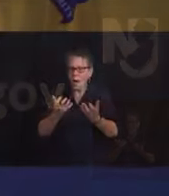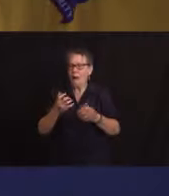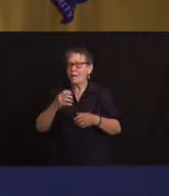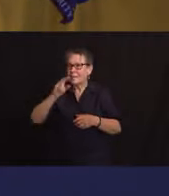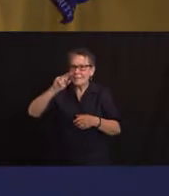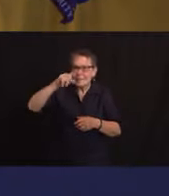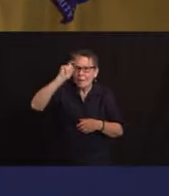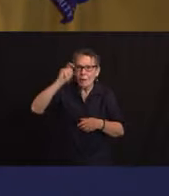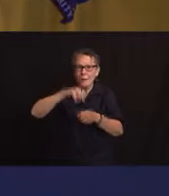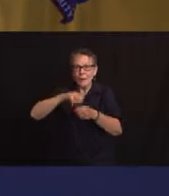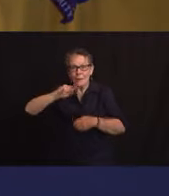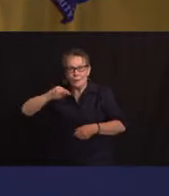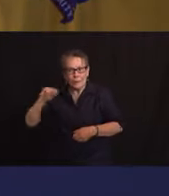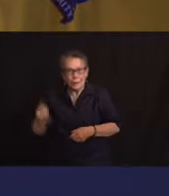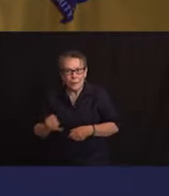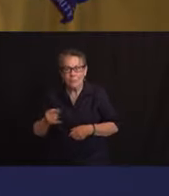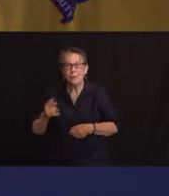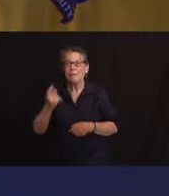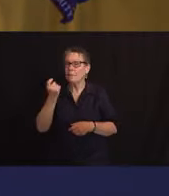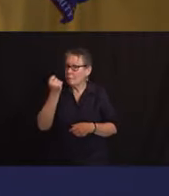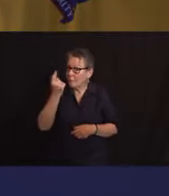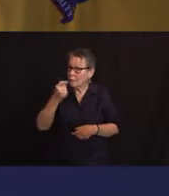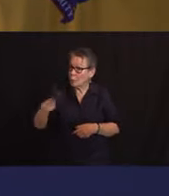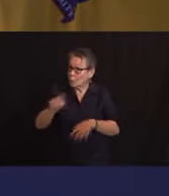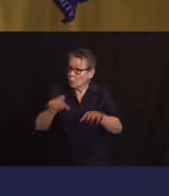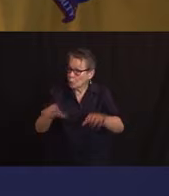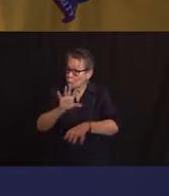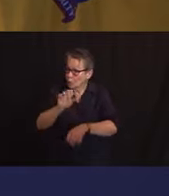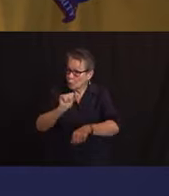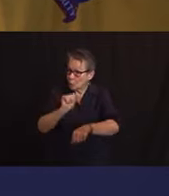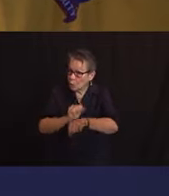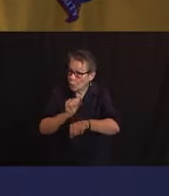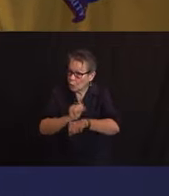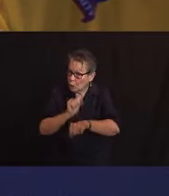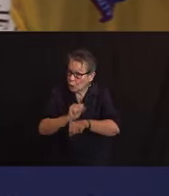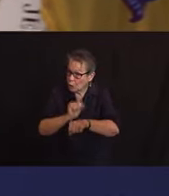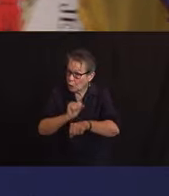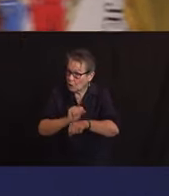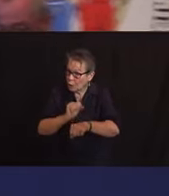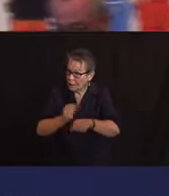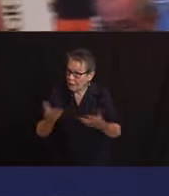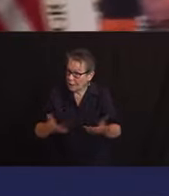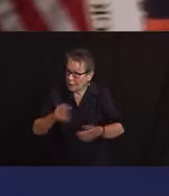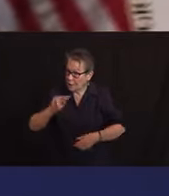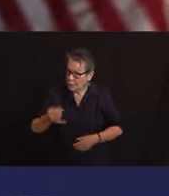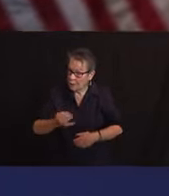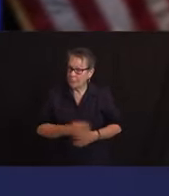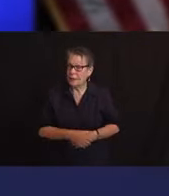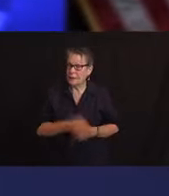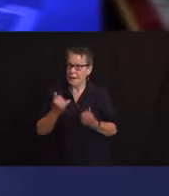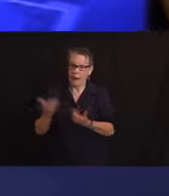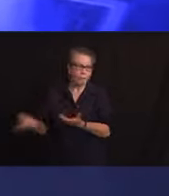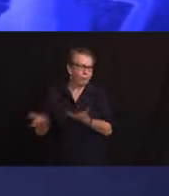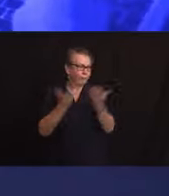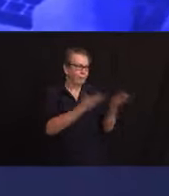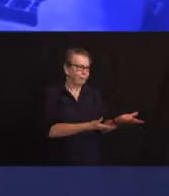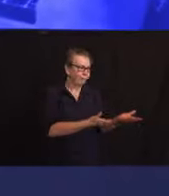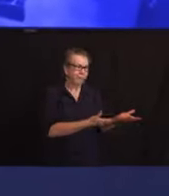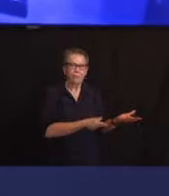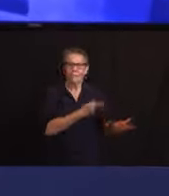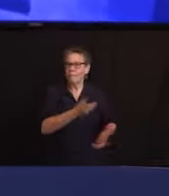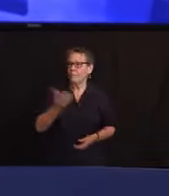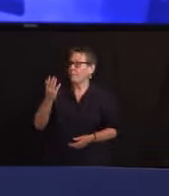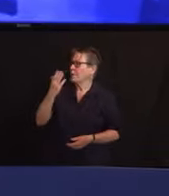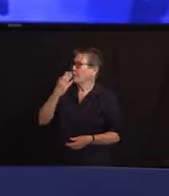welcome the woman who needs no introduction, the Commissioner of the Department of Health, Judy Persichelli. Thank you, Governor, and good afternoon. Well, as part